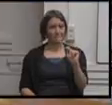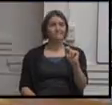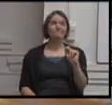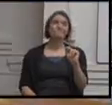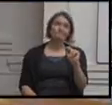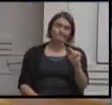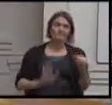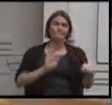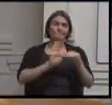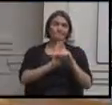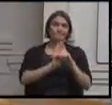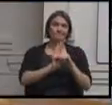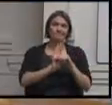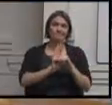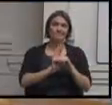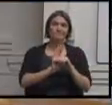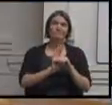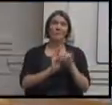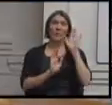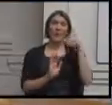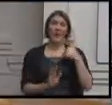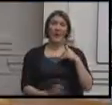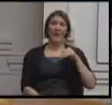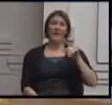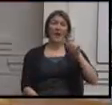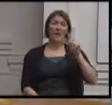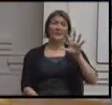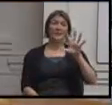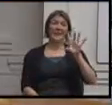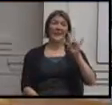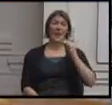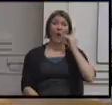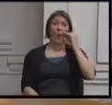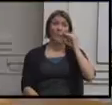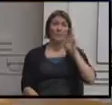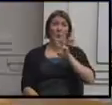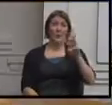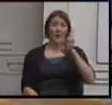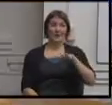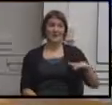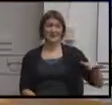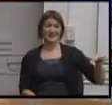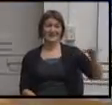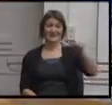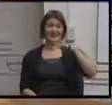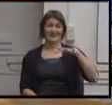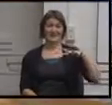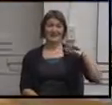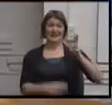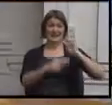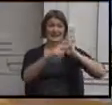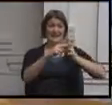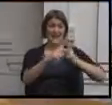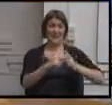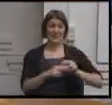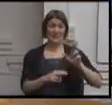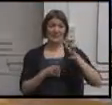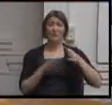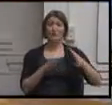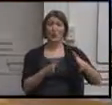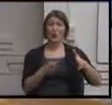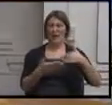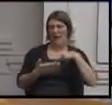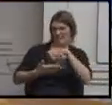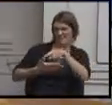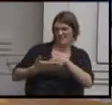an additional 158 homes in west Brattleboro, and the road names that would be effective are outlined in